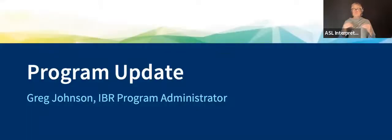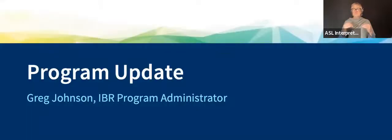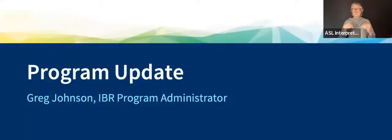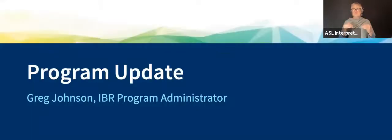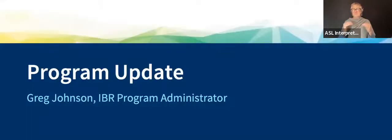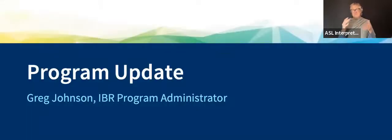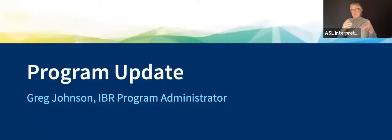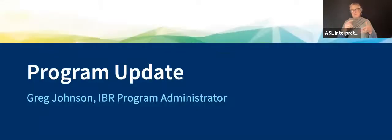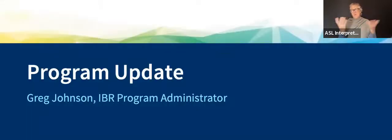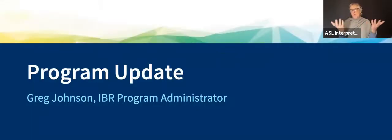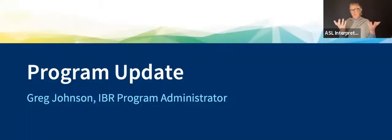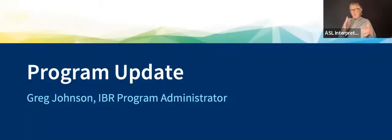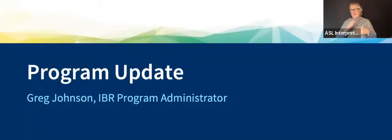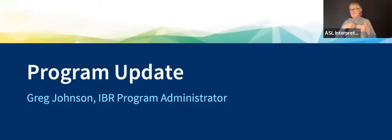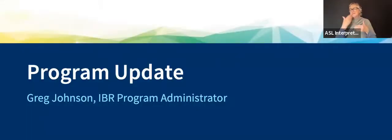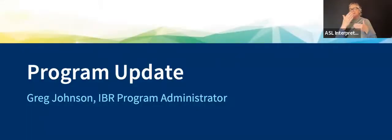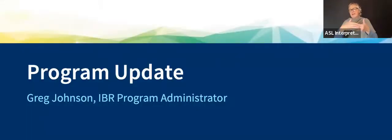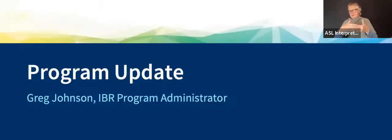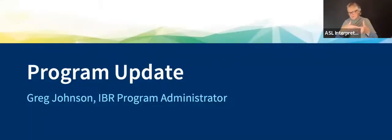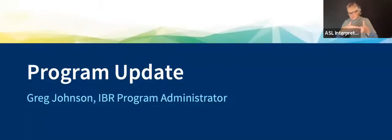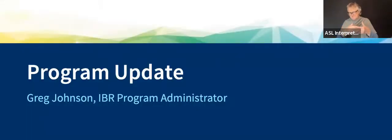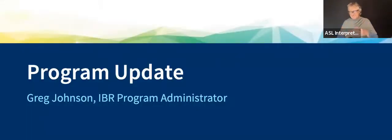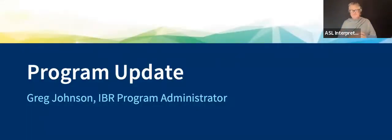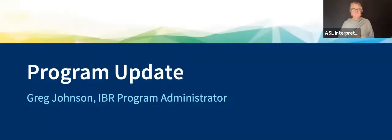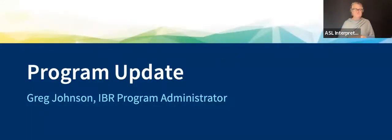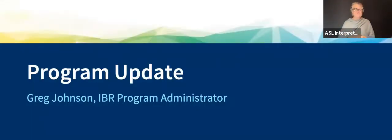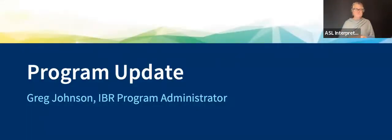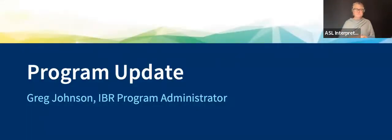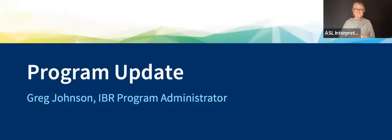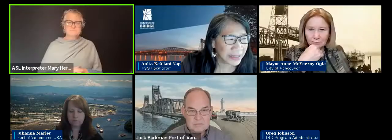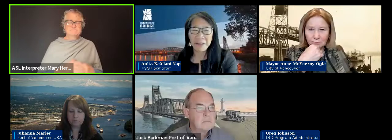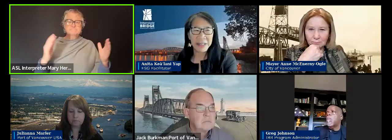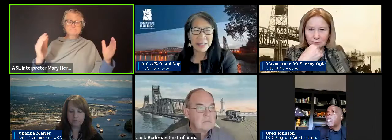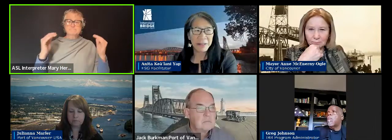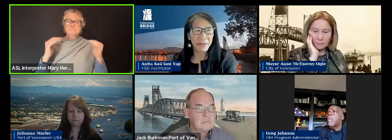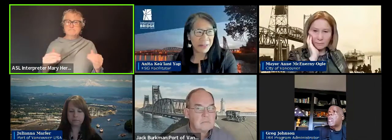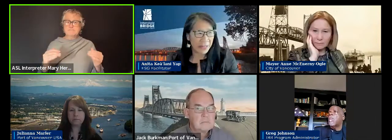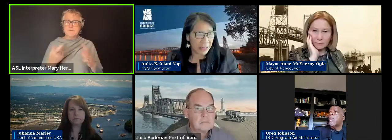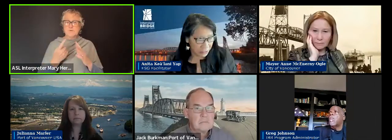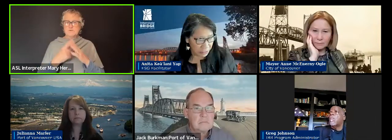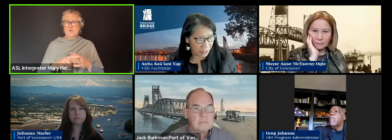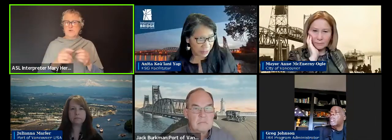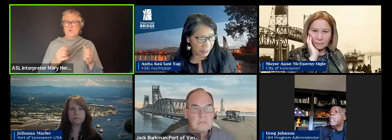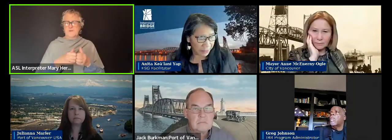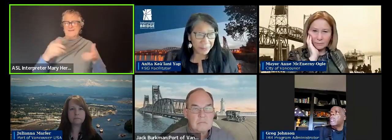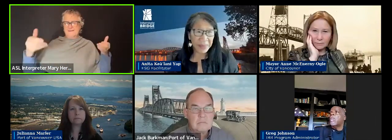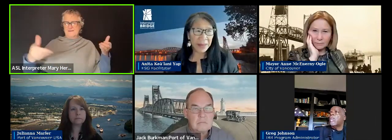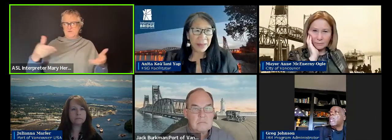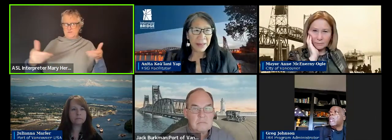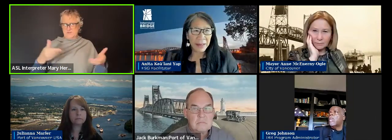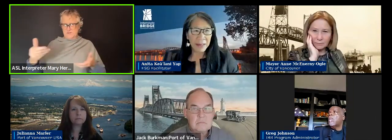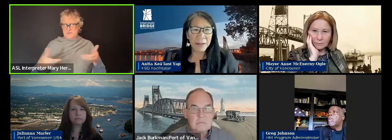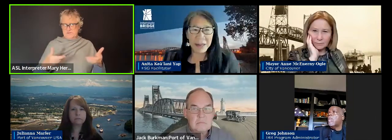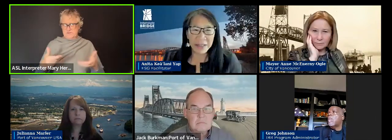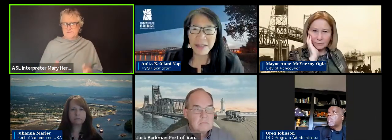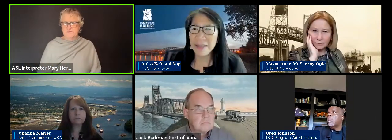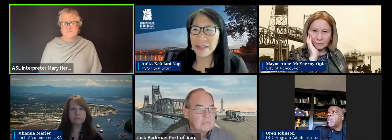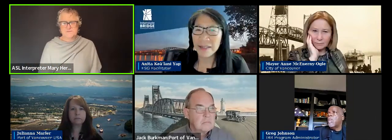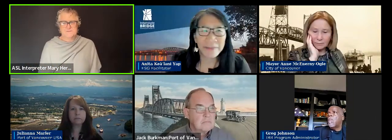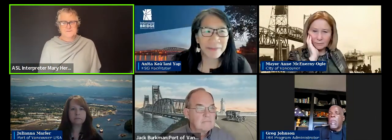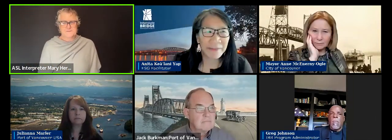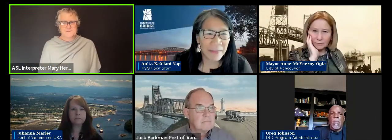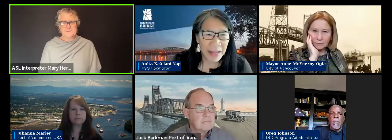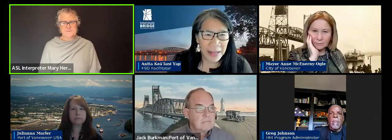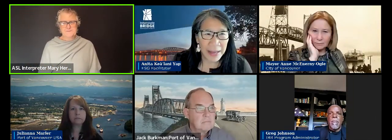some introductions. So if we can go to full screen so folks can do their